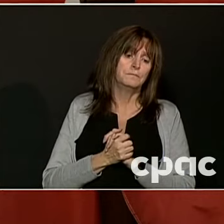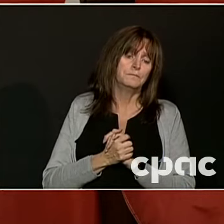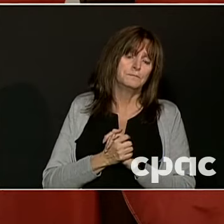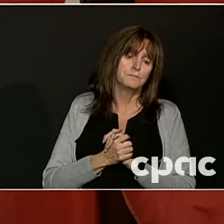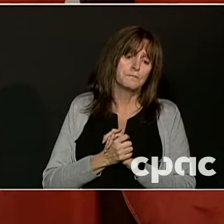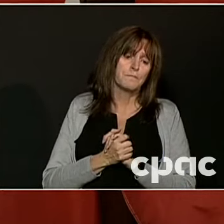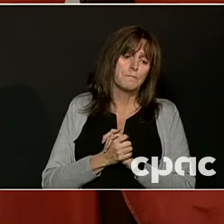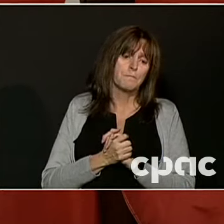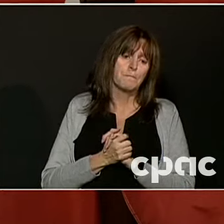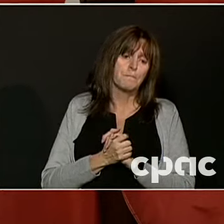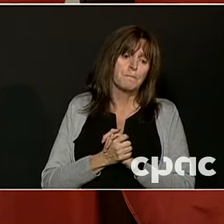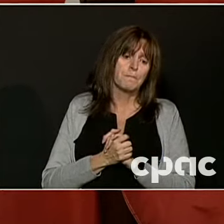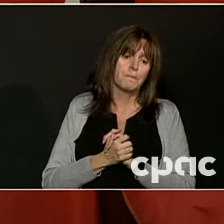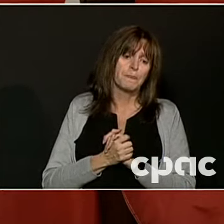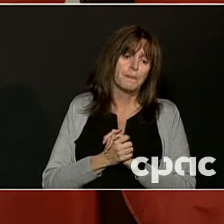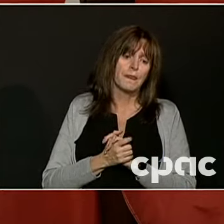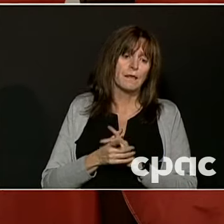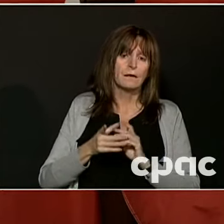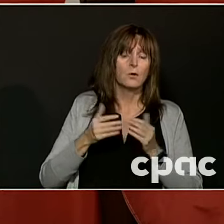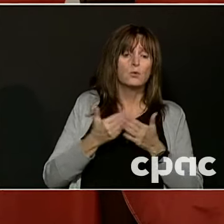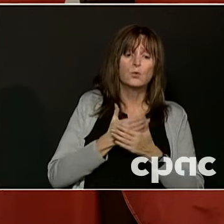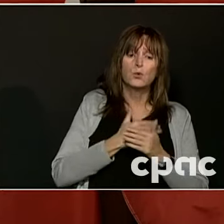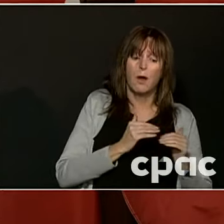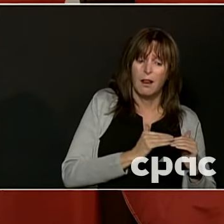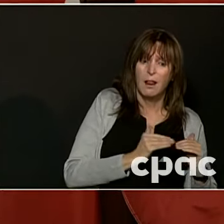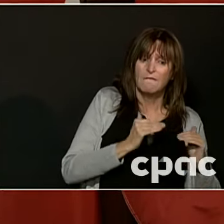criticism of the thresholds for the red and